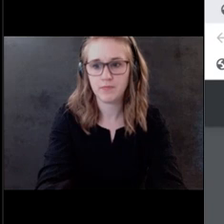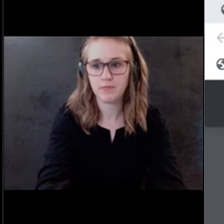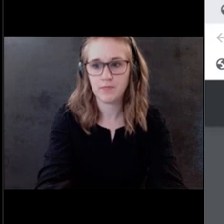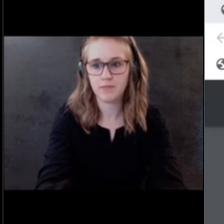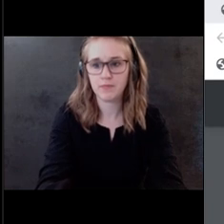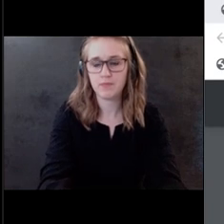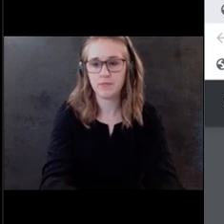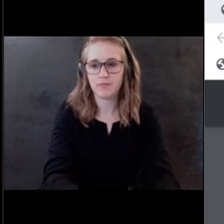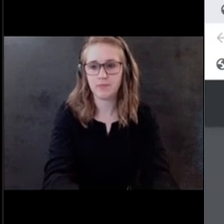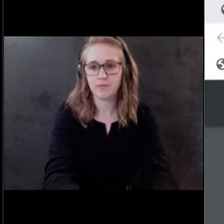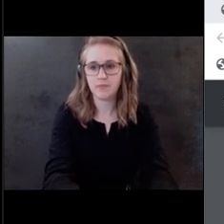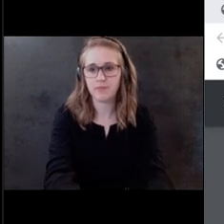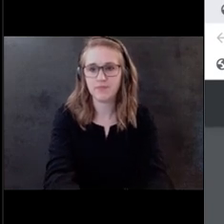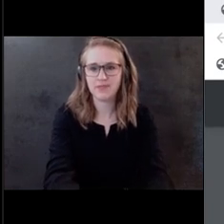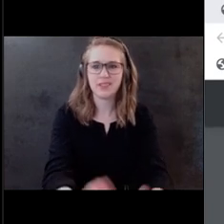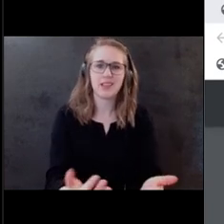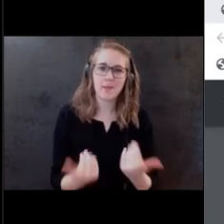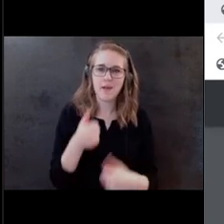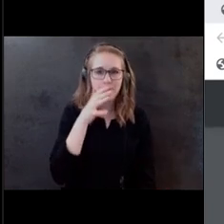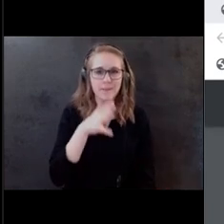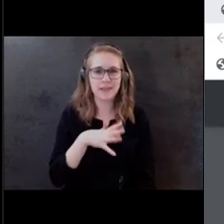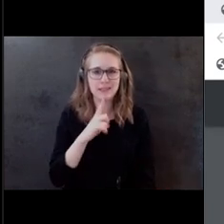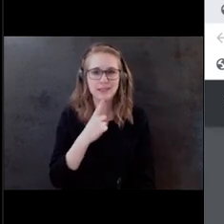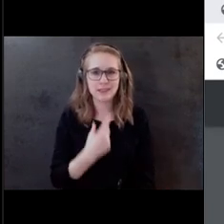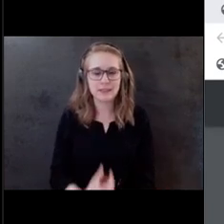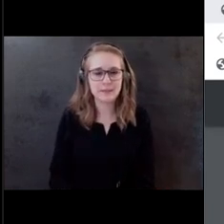Come on, man. Seriously.